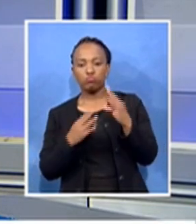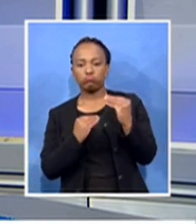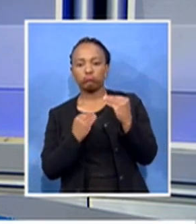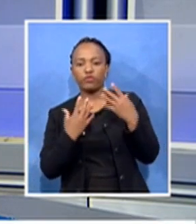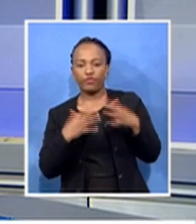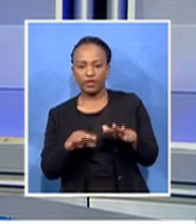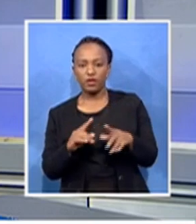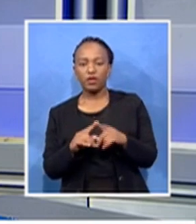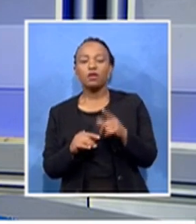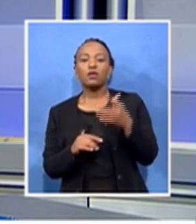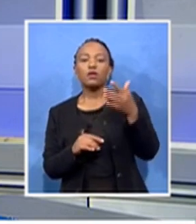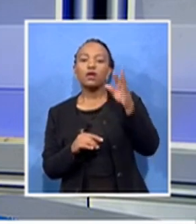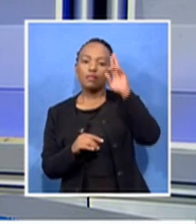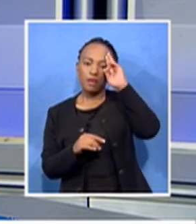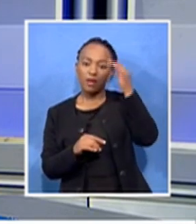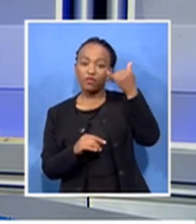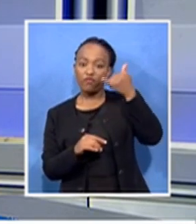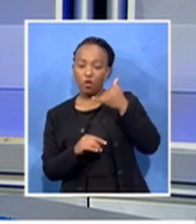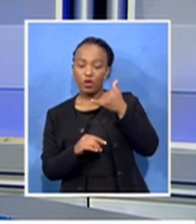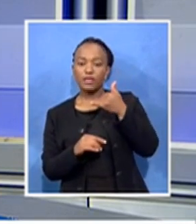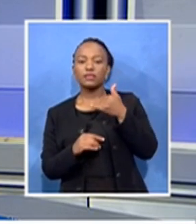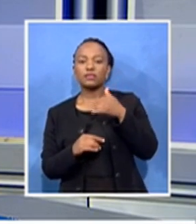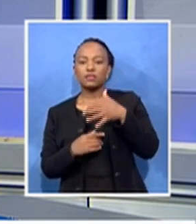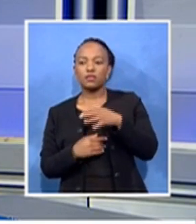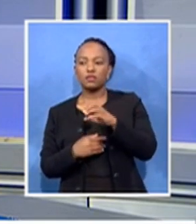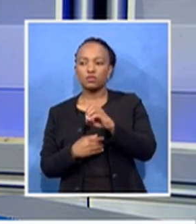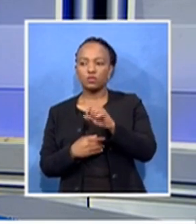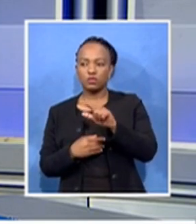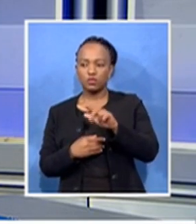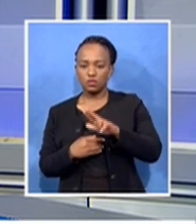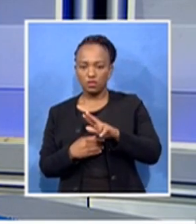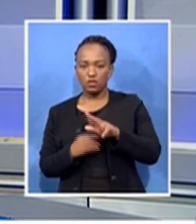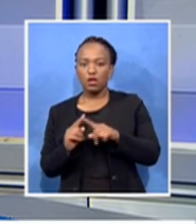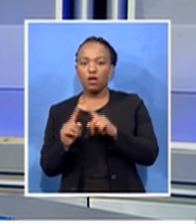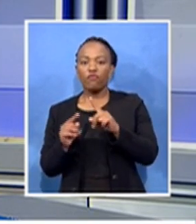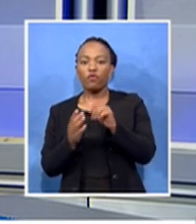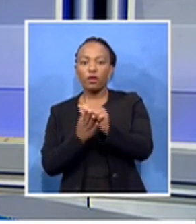here on SABC News Channel for the agenda. Bottom of the screen is